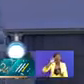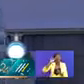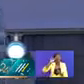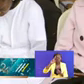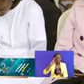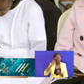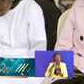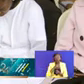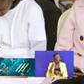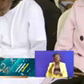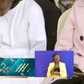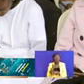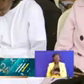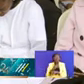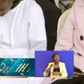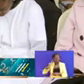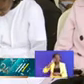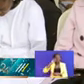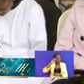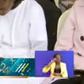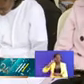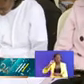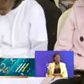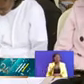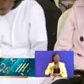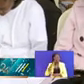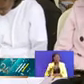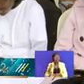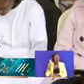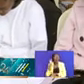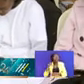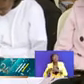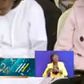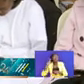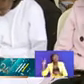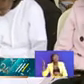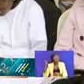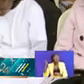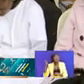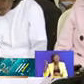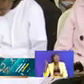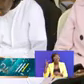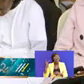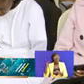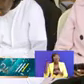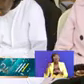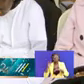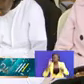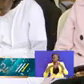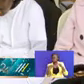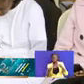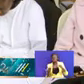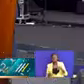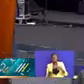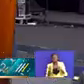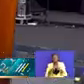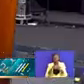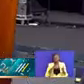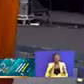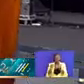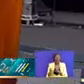I saw a video of a jenzi because it was public he was asked in Kenya so what's the coolest thing to do he said